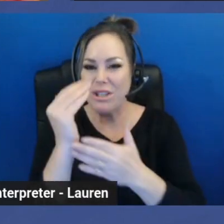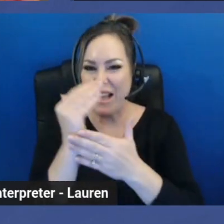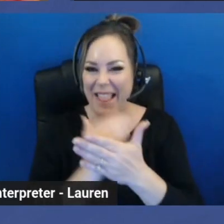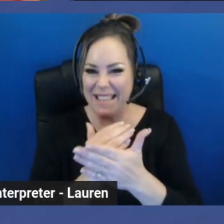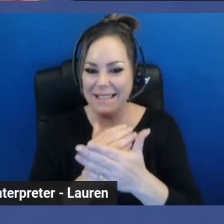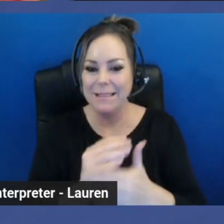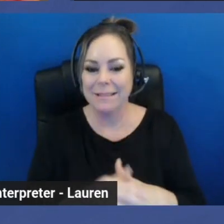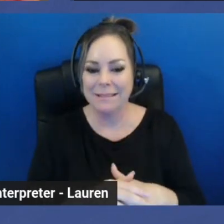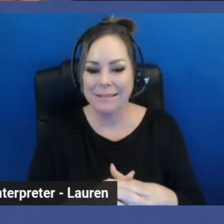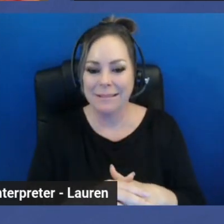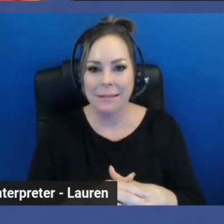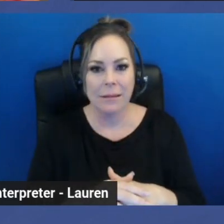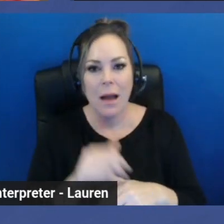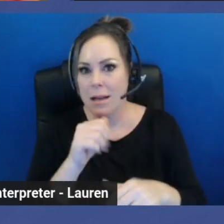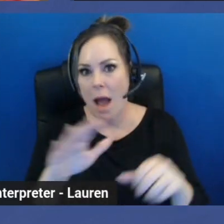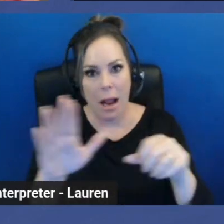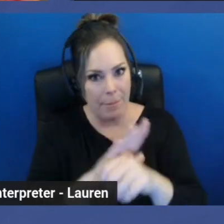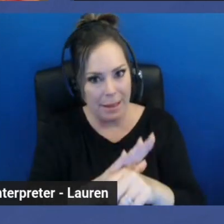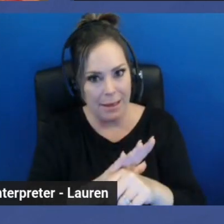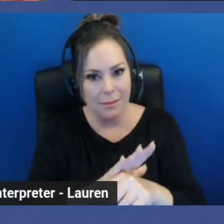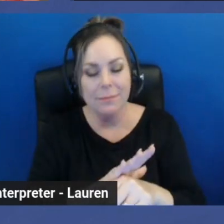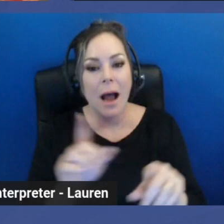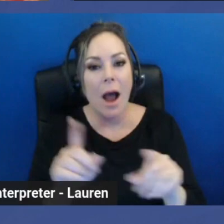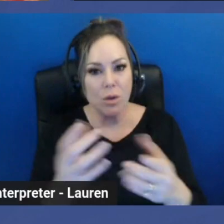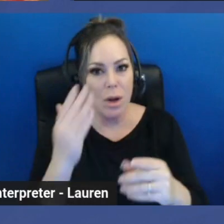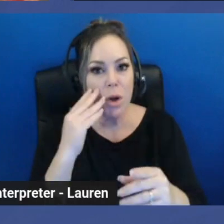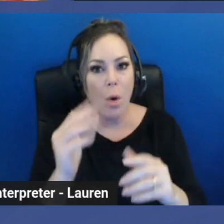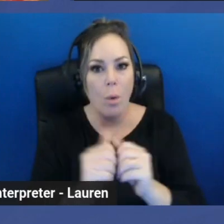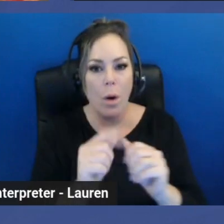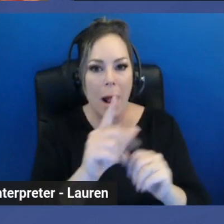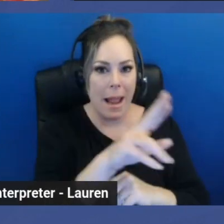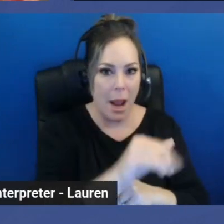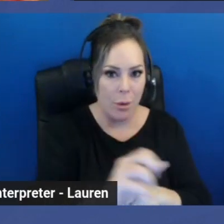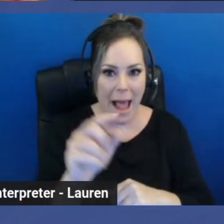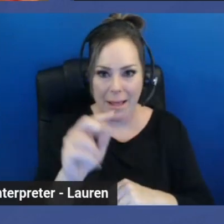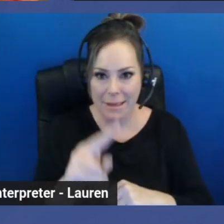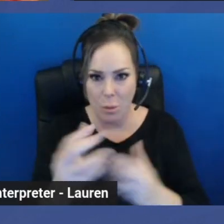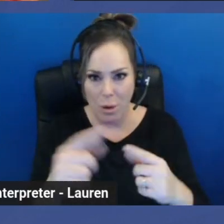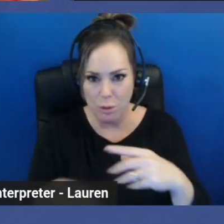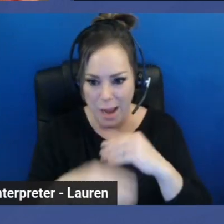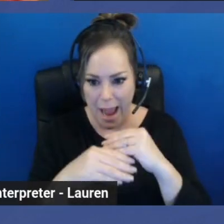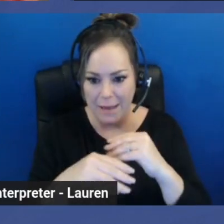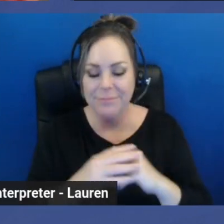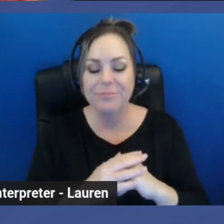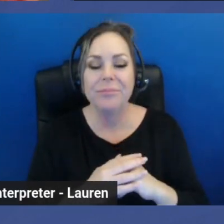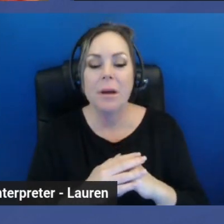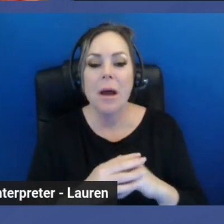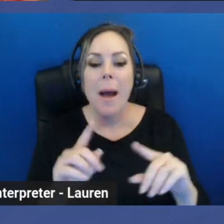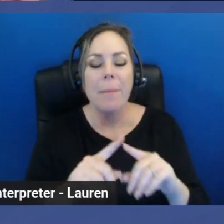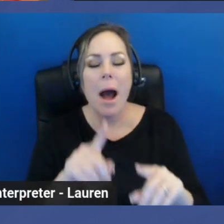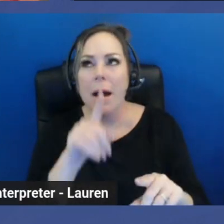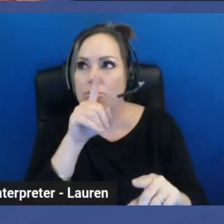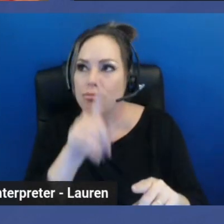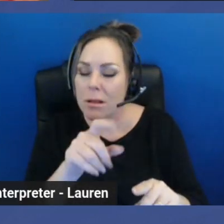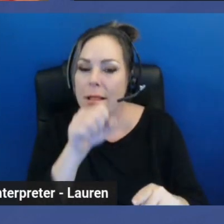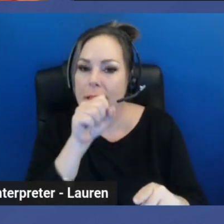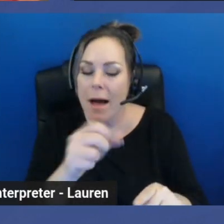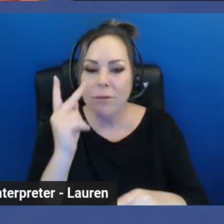is by no means complete. I want to hear what Larry and Allison are thinking, but I'd sure love to